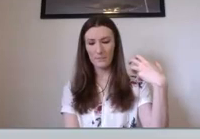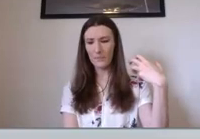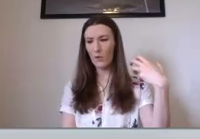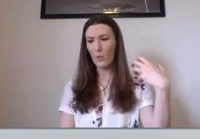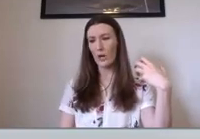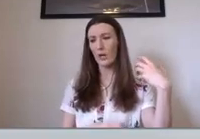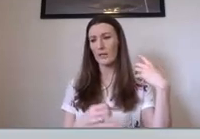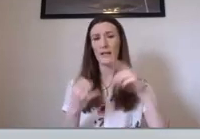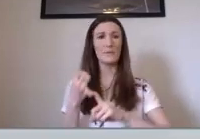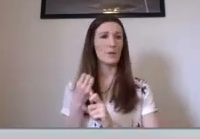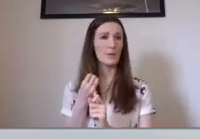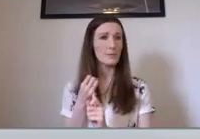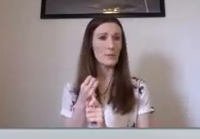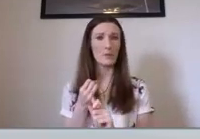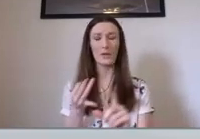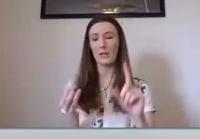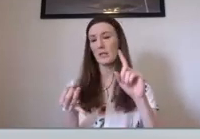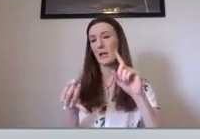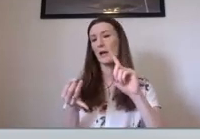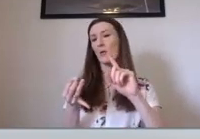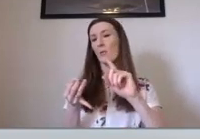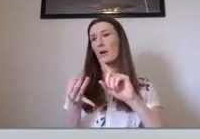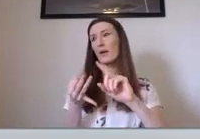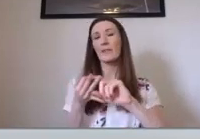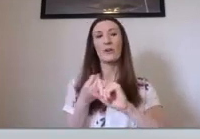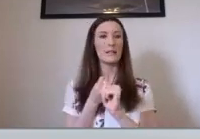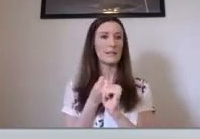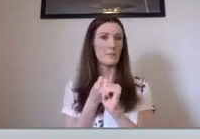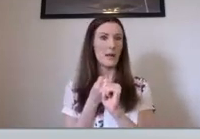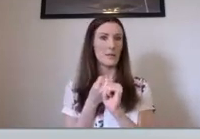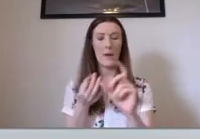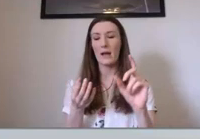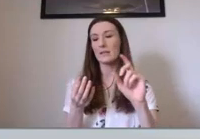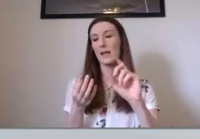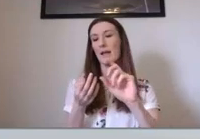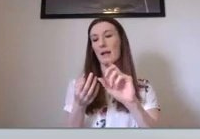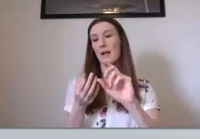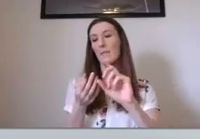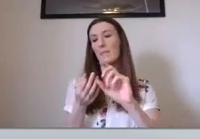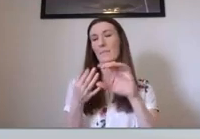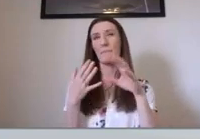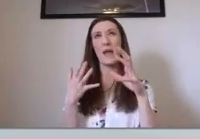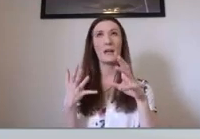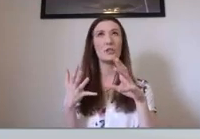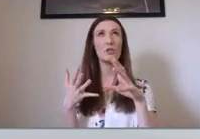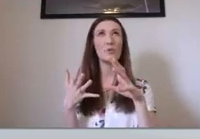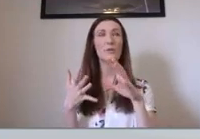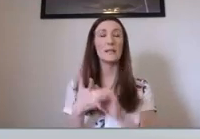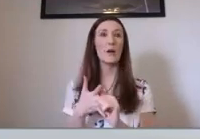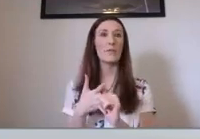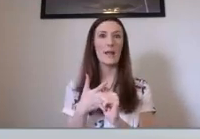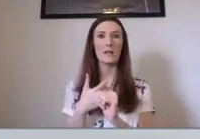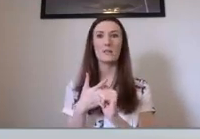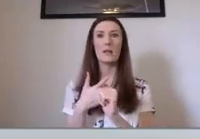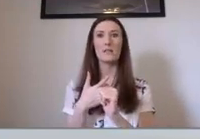children were slapped on the wrist with rulers, had their hands tied behind their backs, and had to